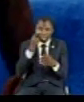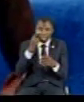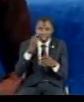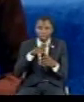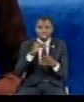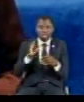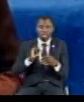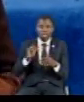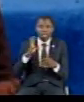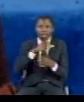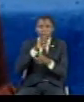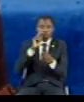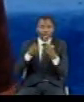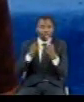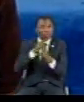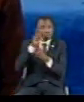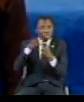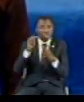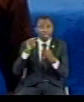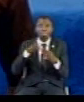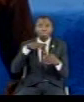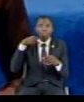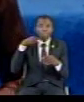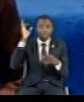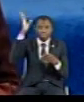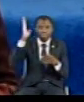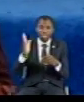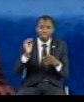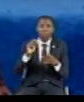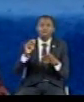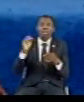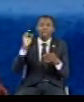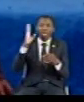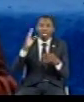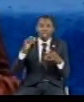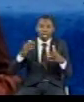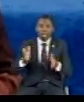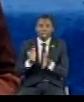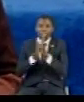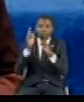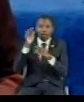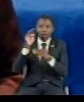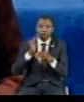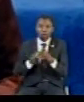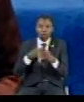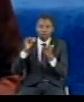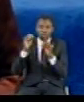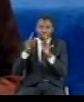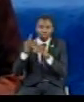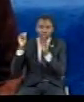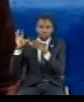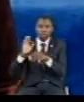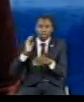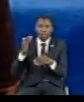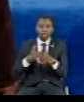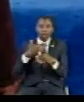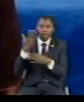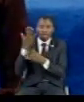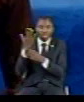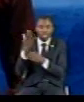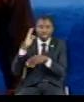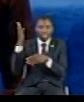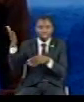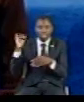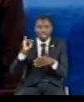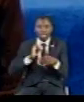when the pastor told us to lay our hand where we have the problem, I laid my hand there, And after the last amen, I